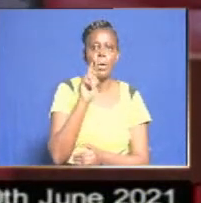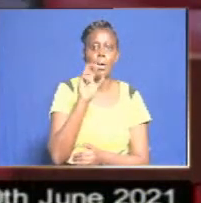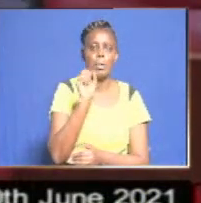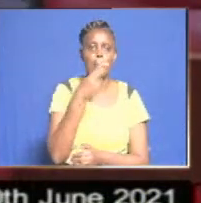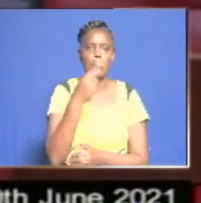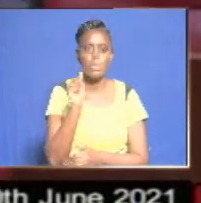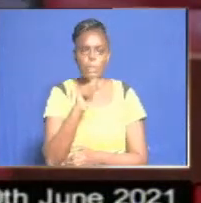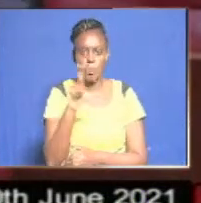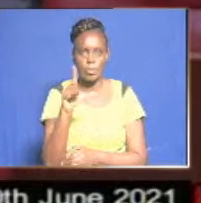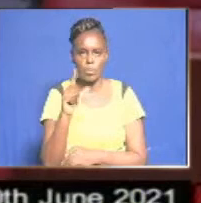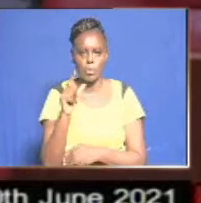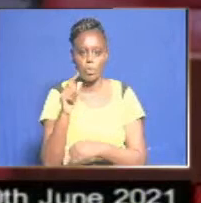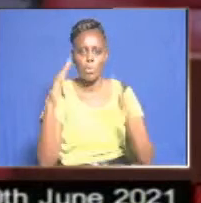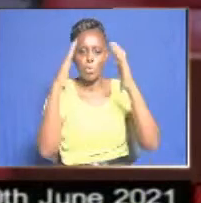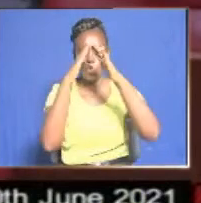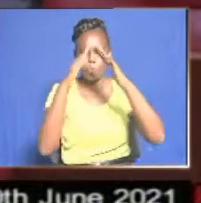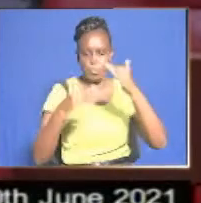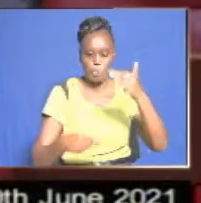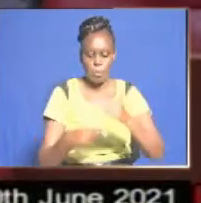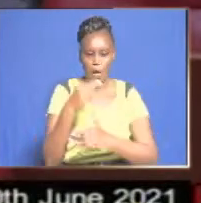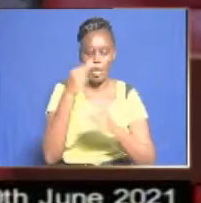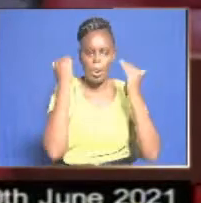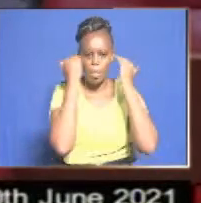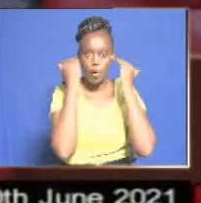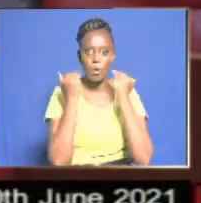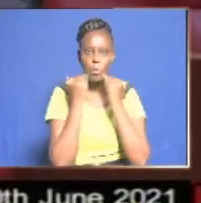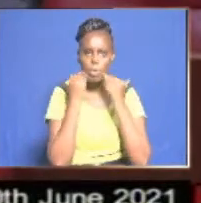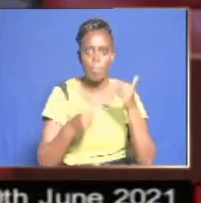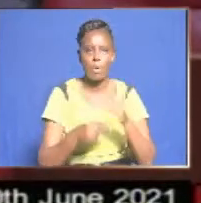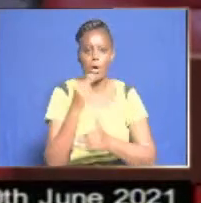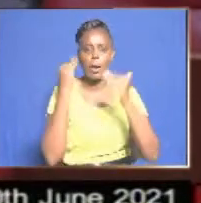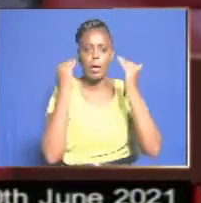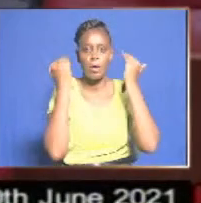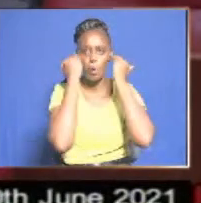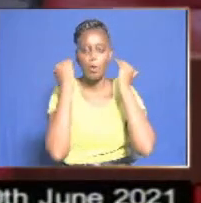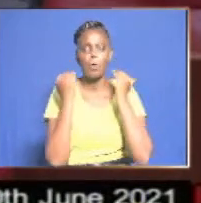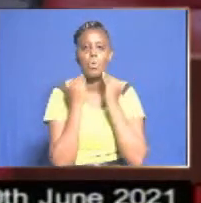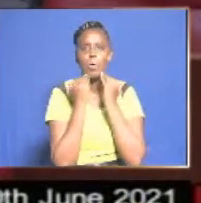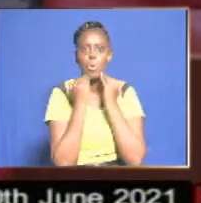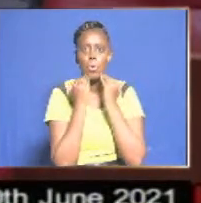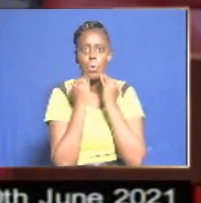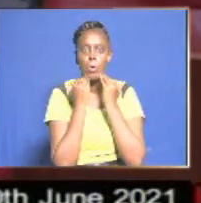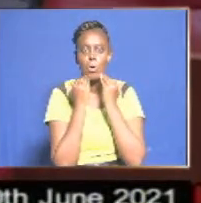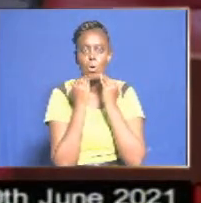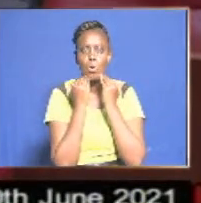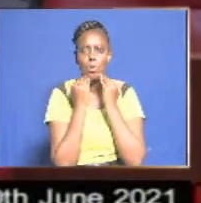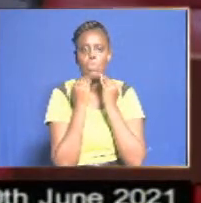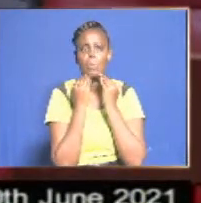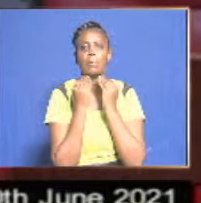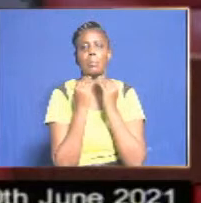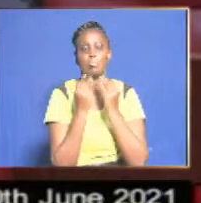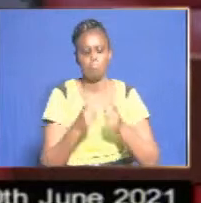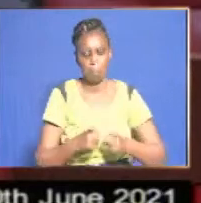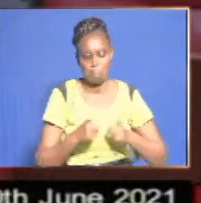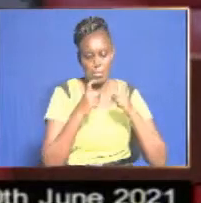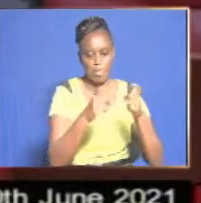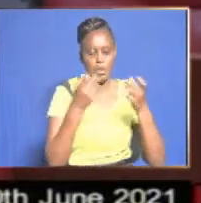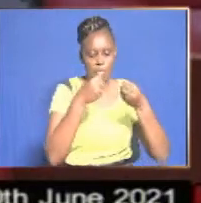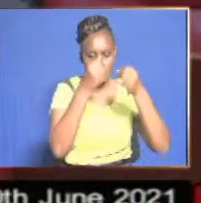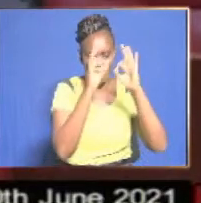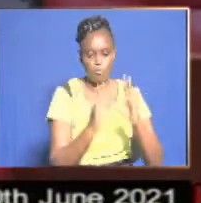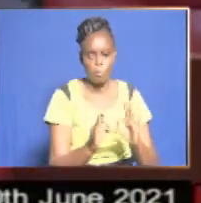Court, and High Court actually cleared those officers, awarded them